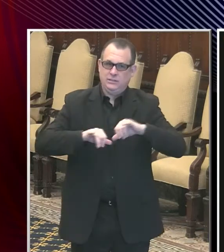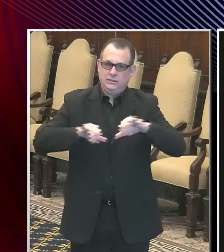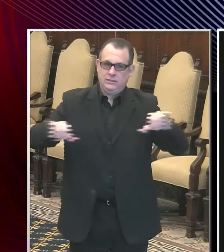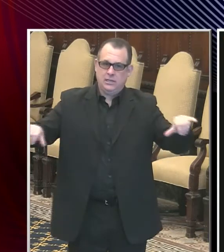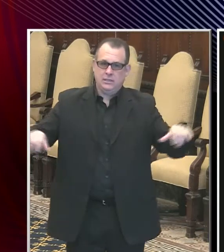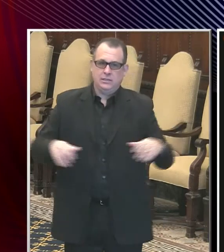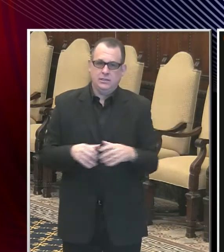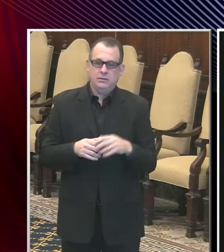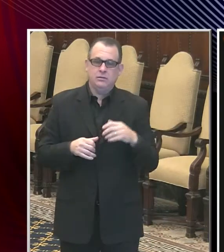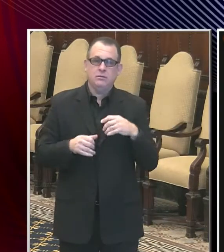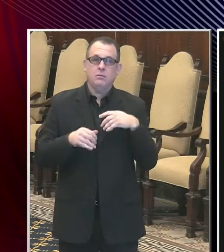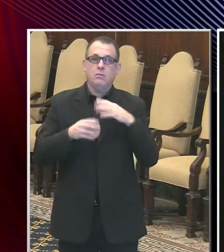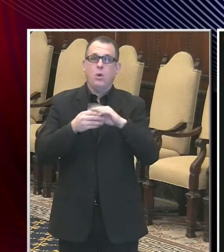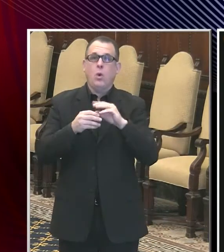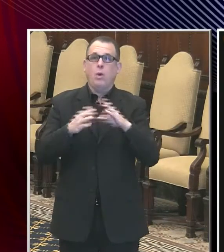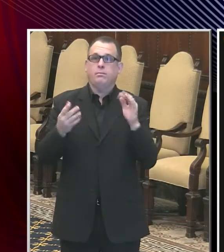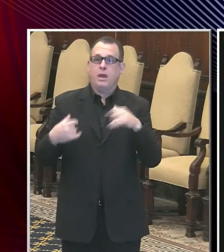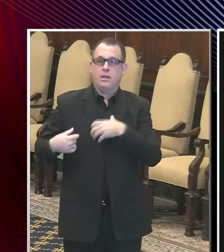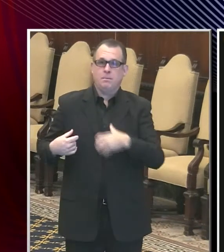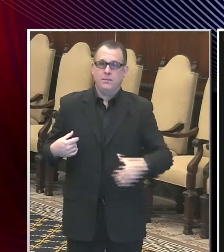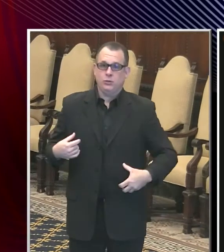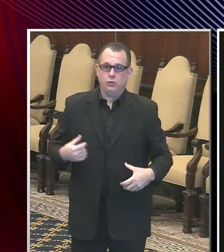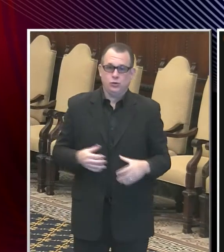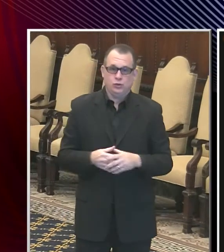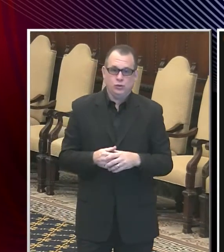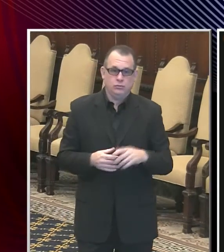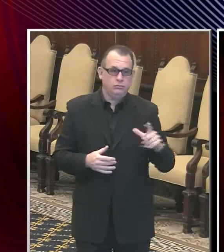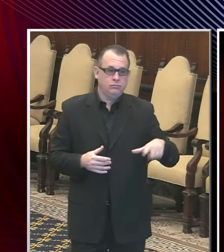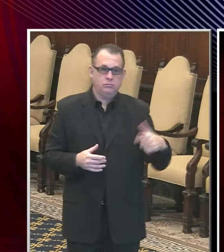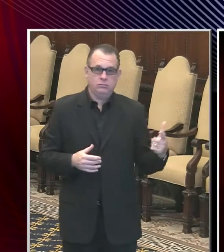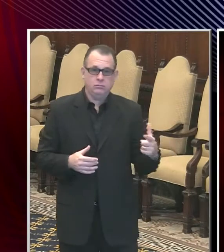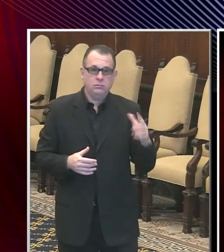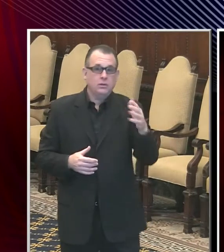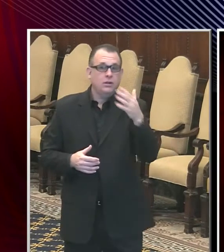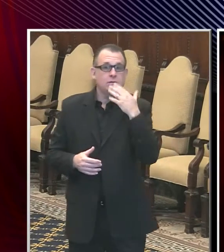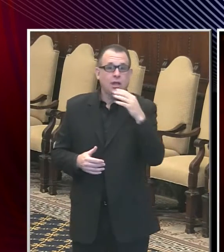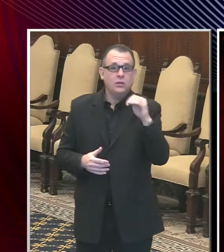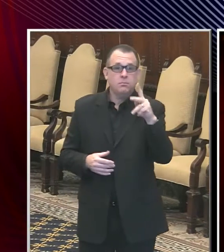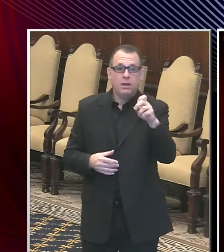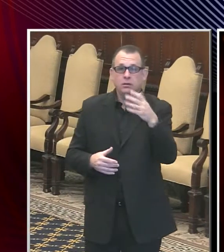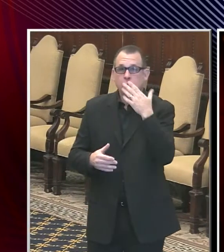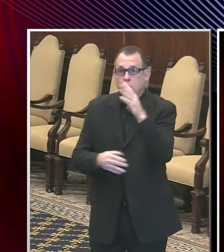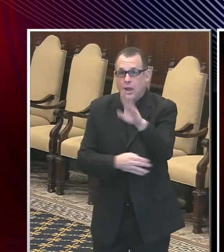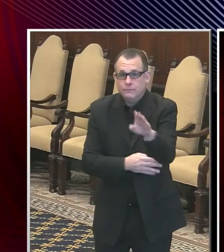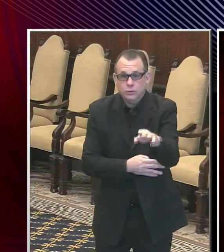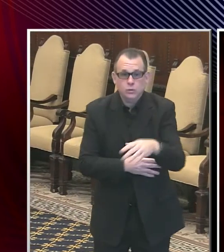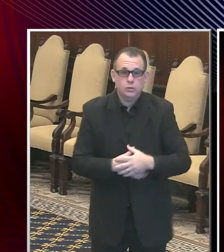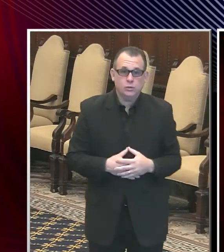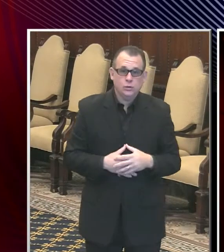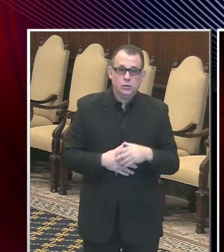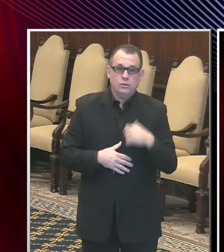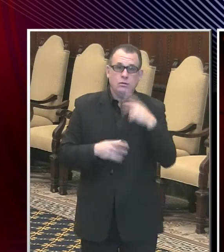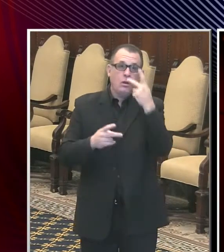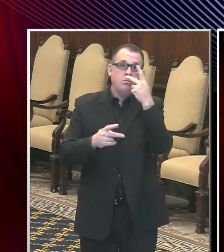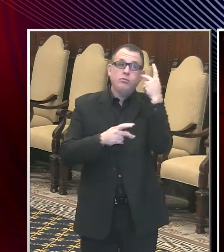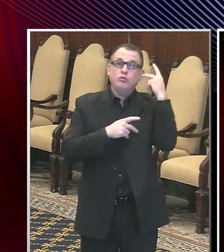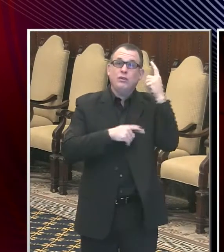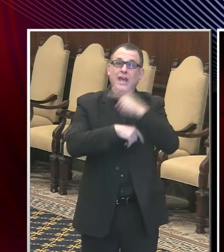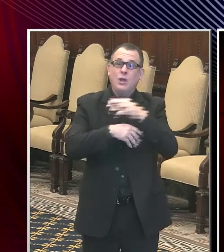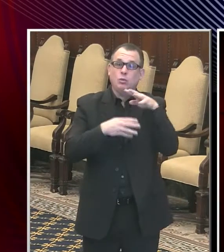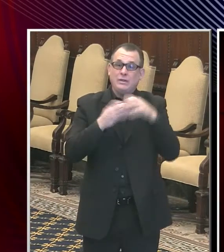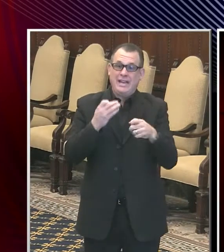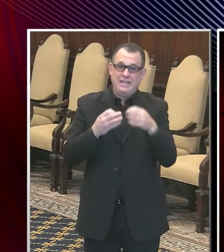opening remarks from Mayor Jim Kenney. Mayor, you have the floor. Thanks, Mike. Good afternoon, everyone. Memorial Day weekend is now just a few days